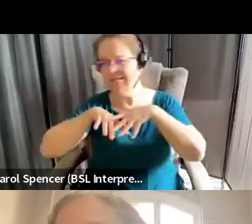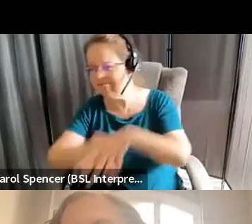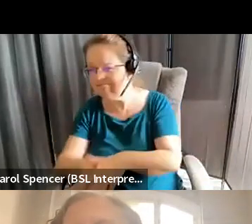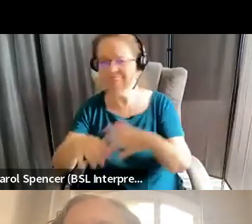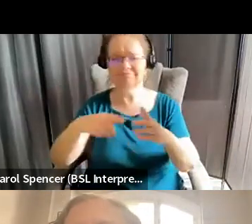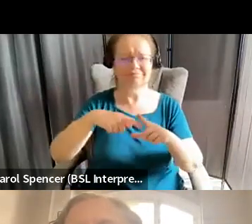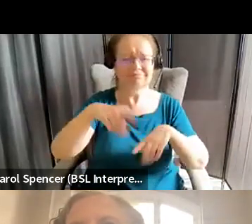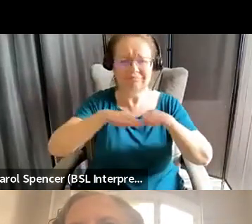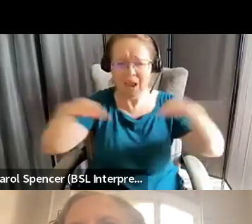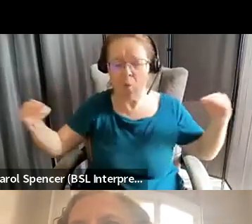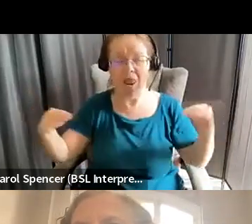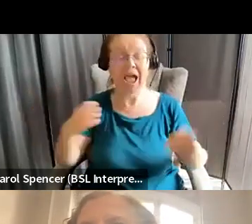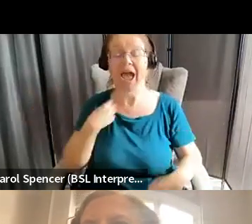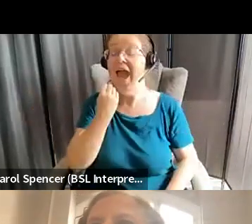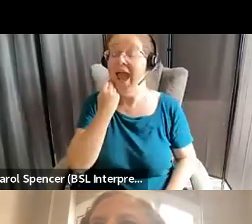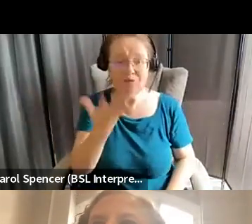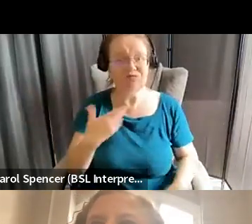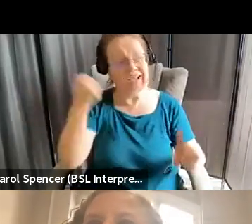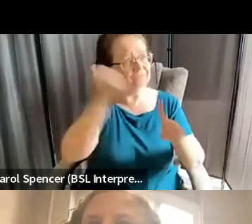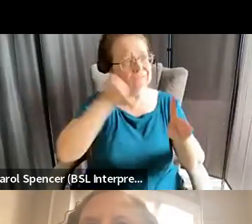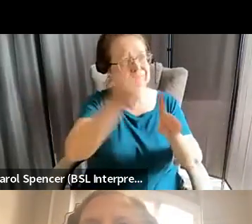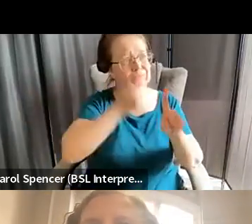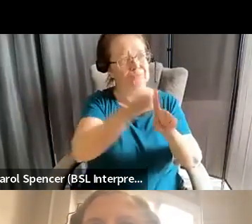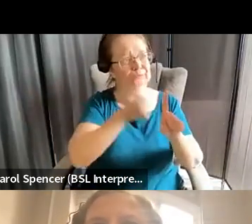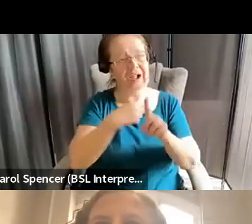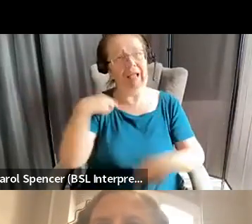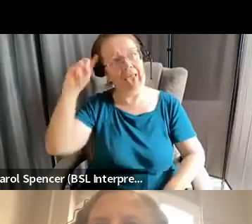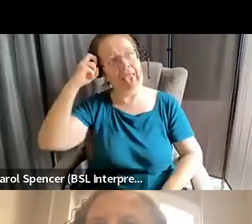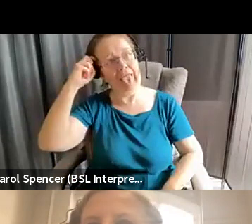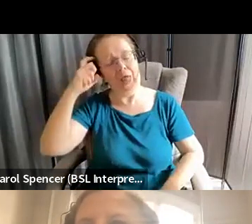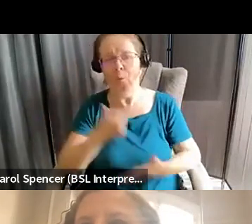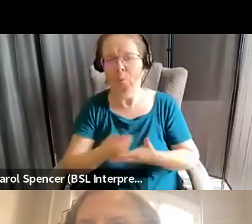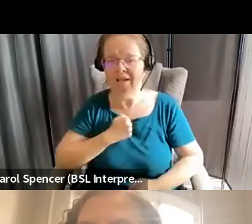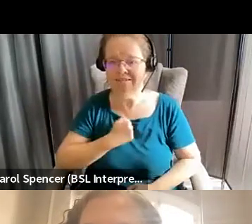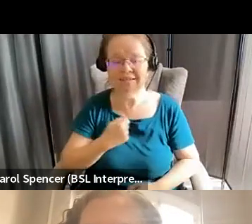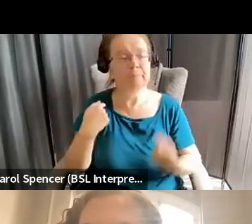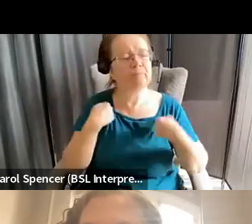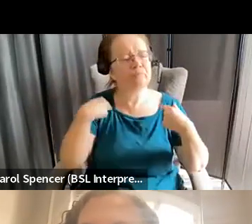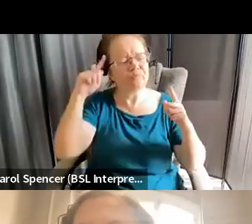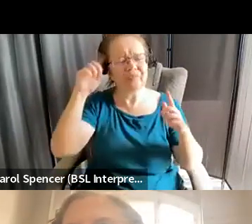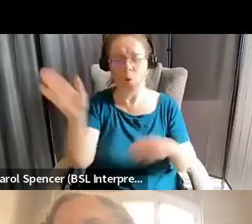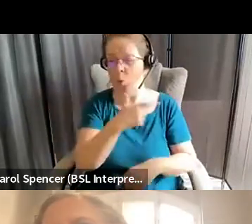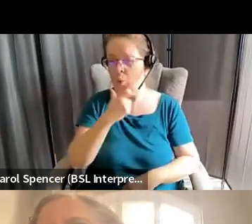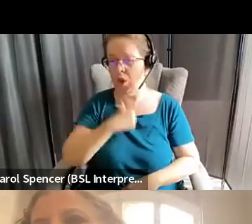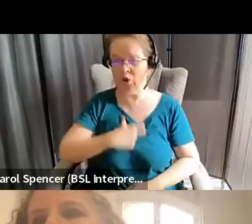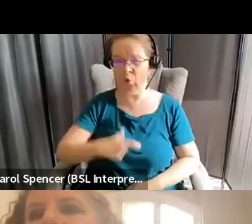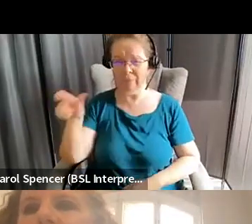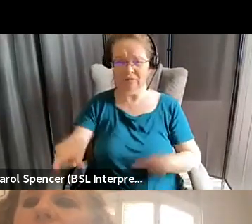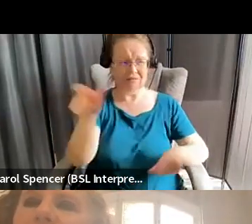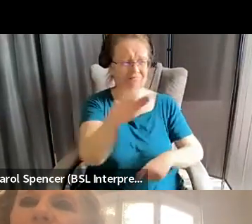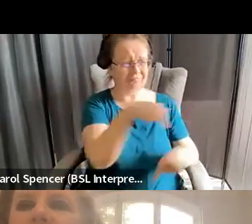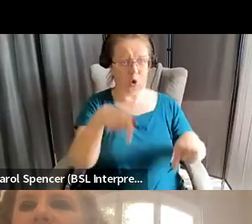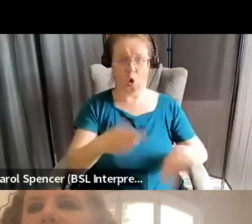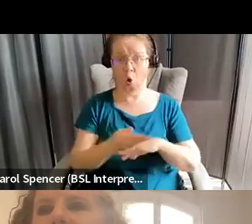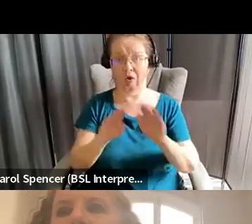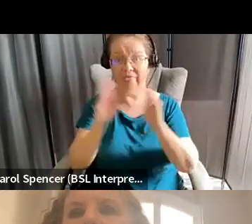that I spend every day worrying about, I take it from the idea that we're all human beings here on this earth, just